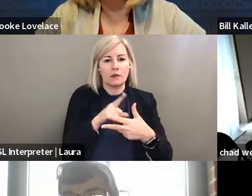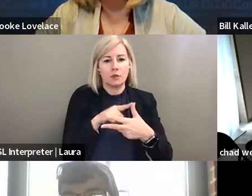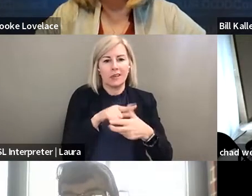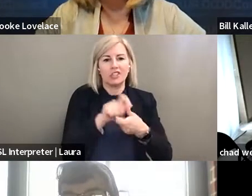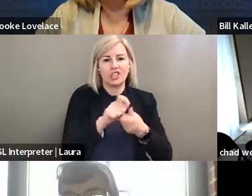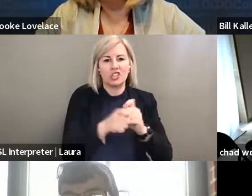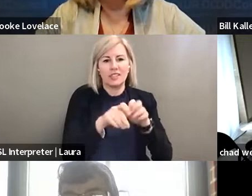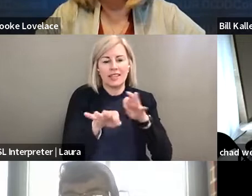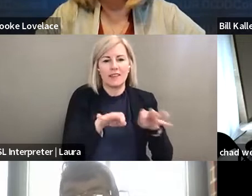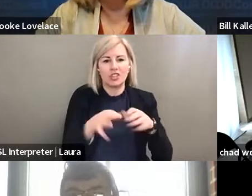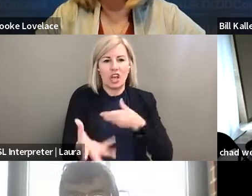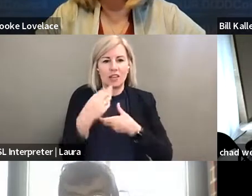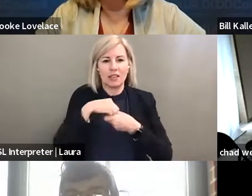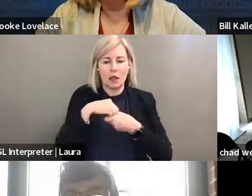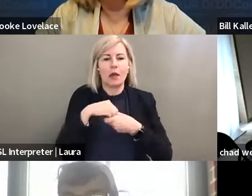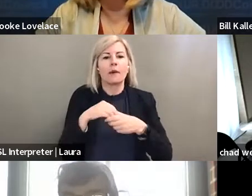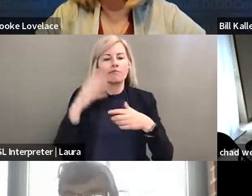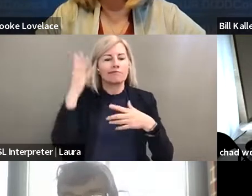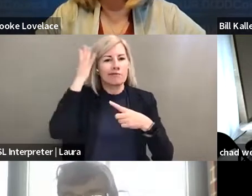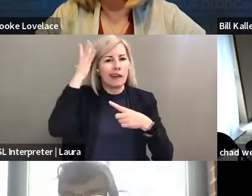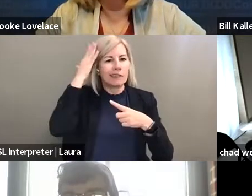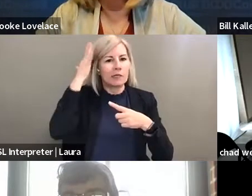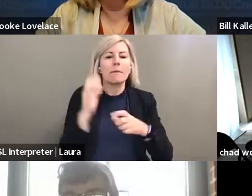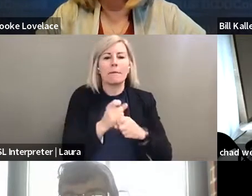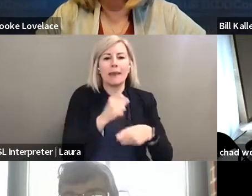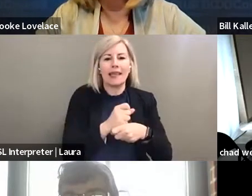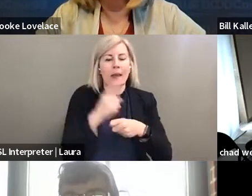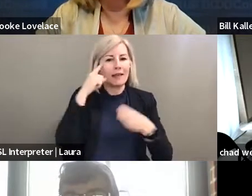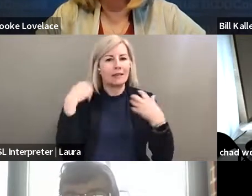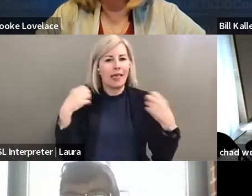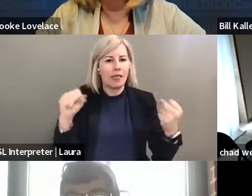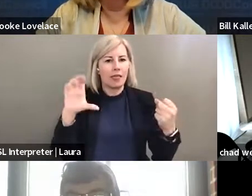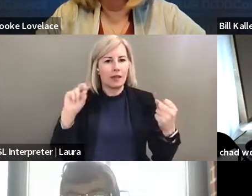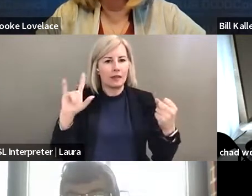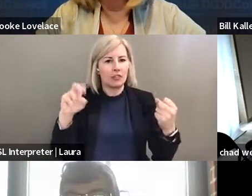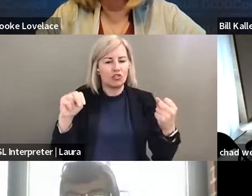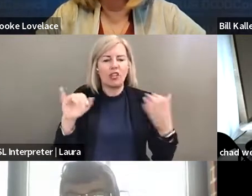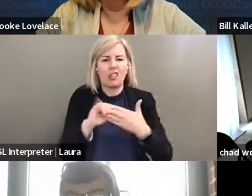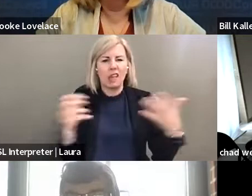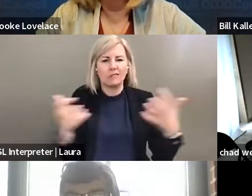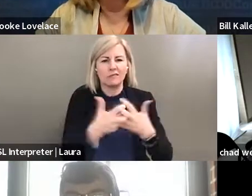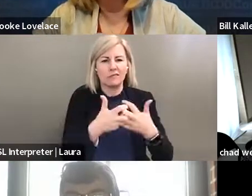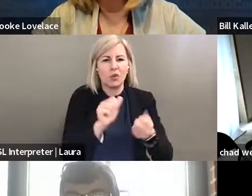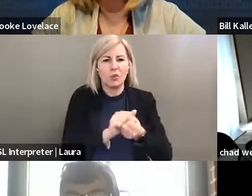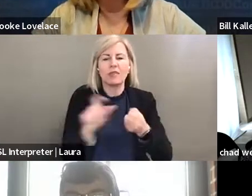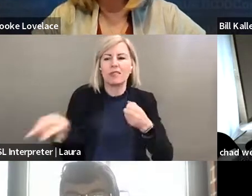of autism to make it a mental health condition. So that lines up with how your